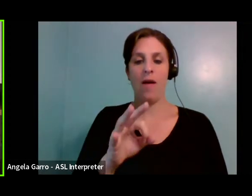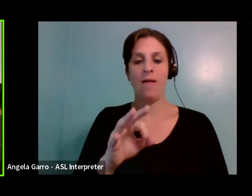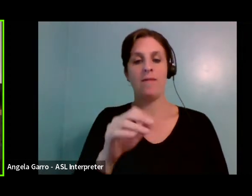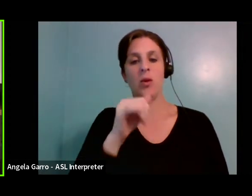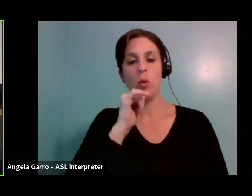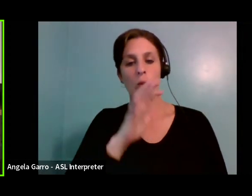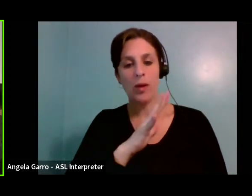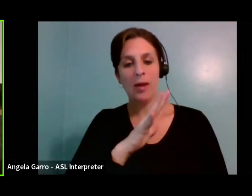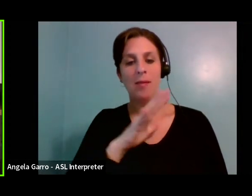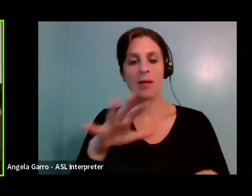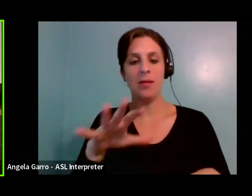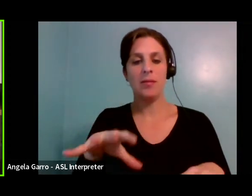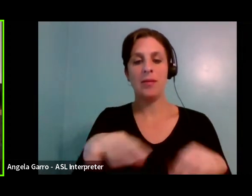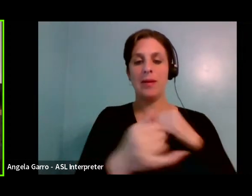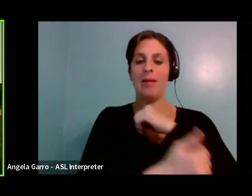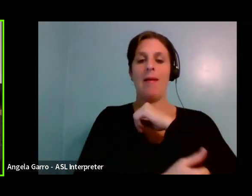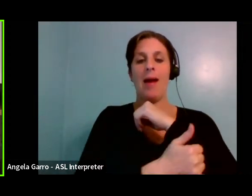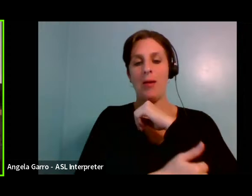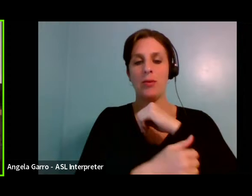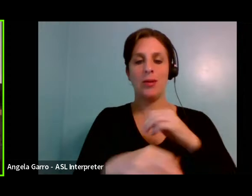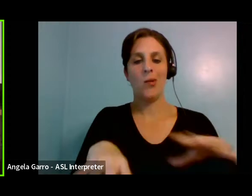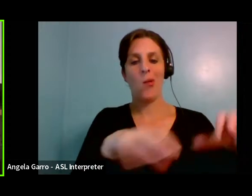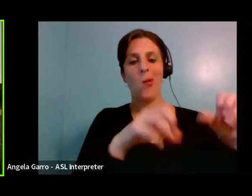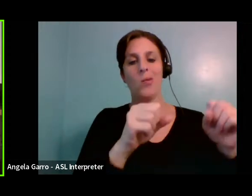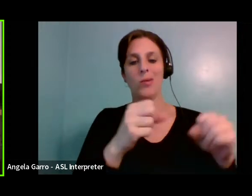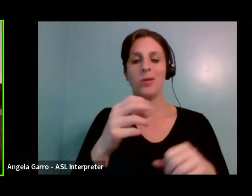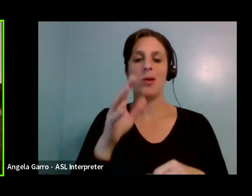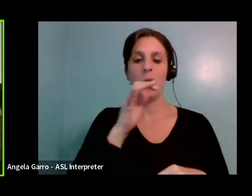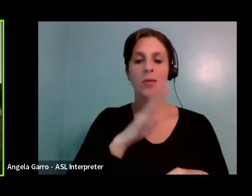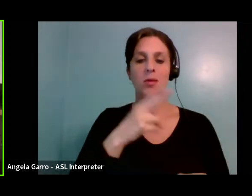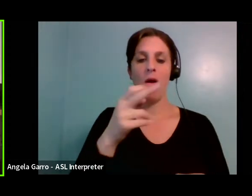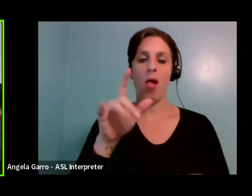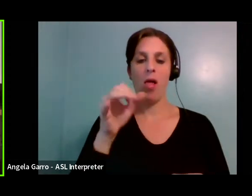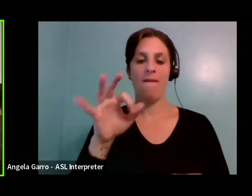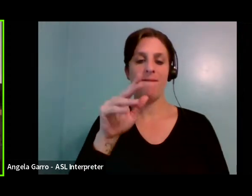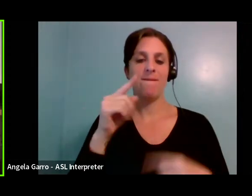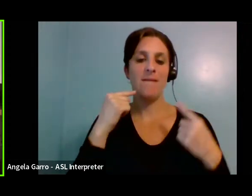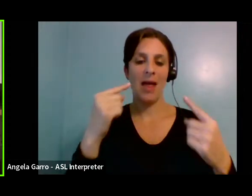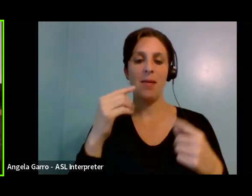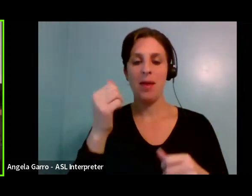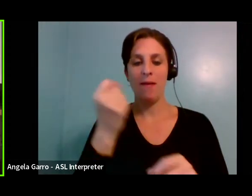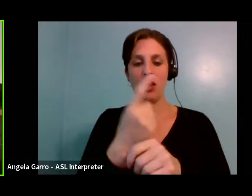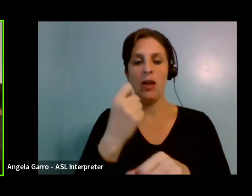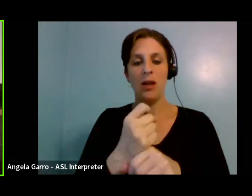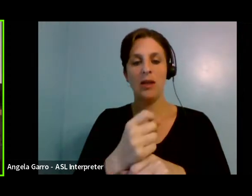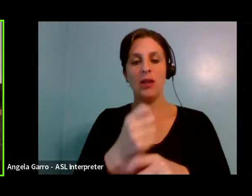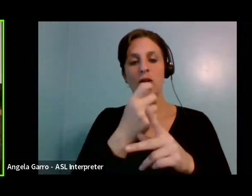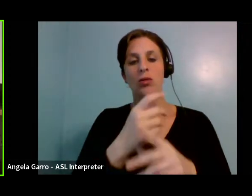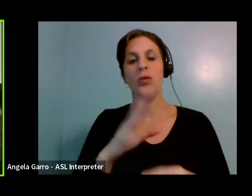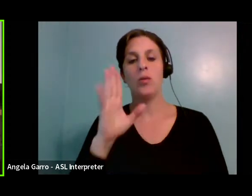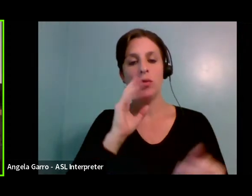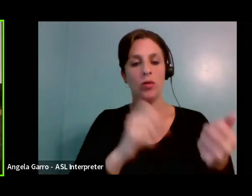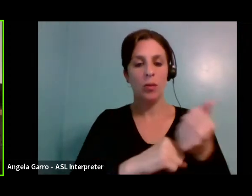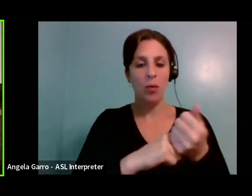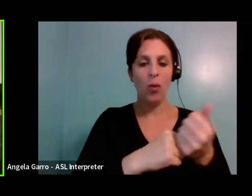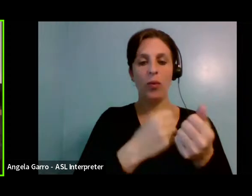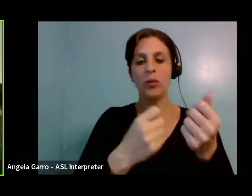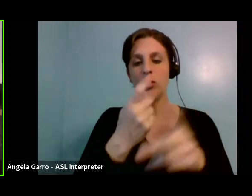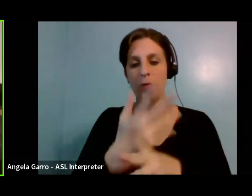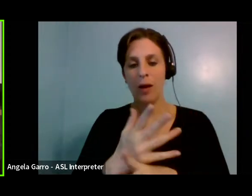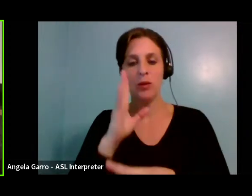Hall of Fame every year. And the Board of Supervisors will present different women in the county that have been